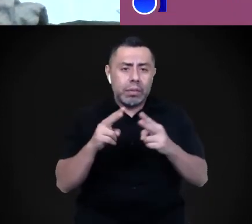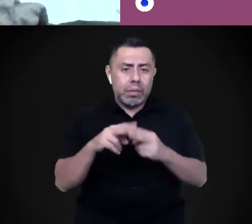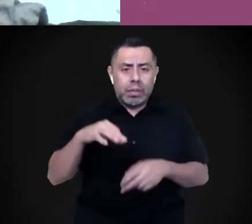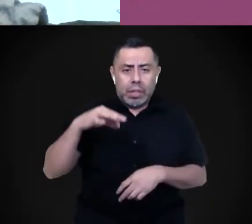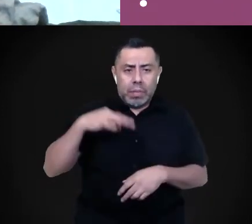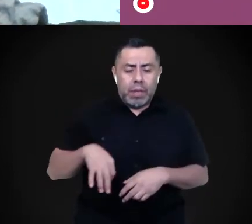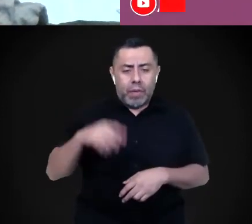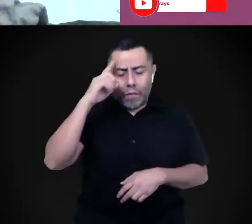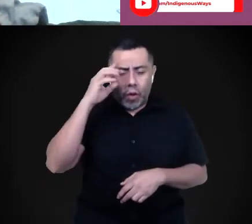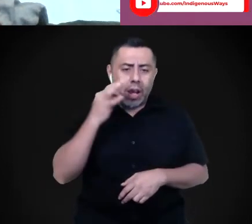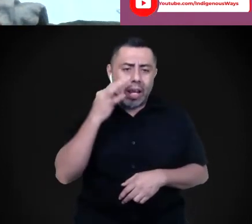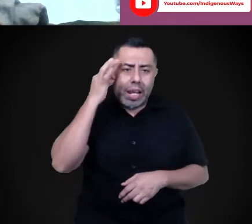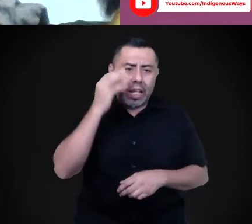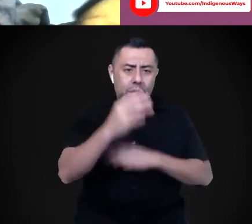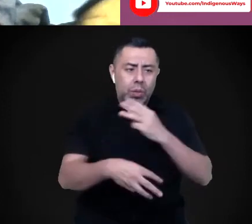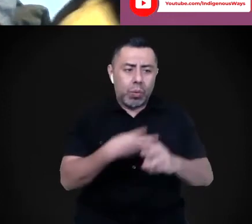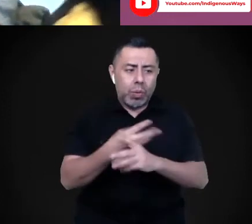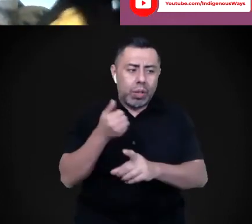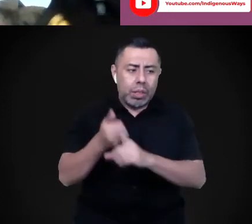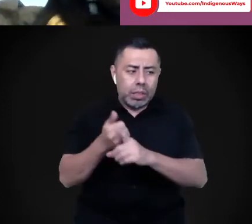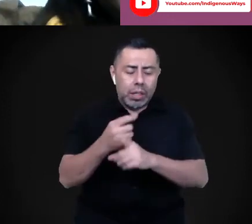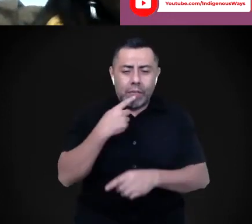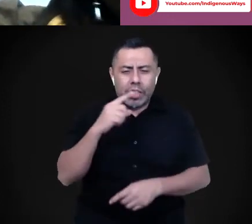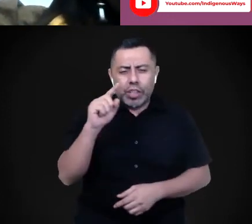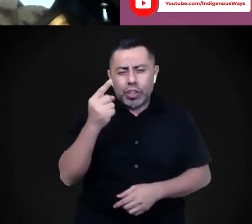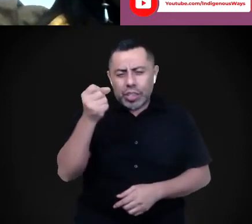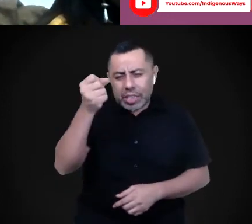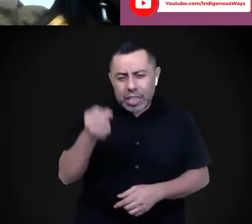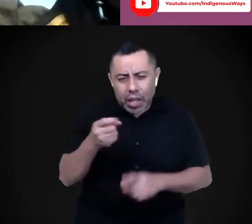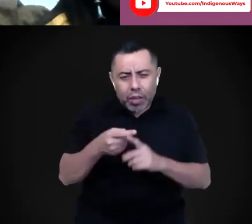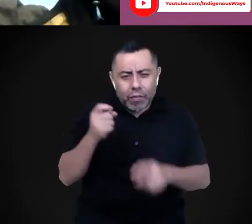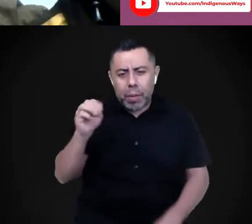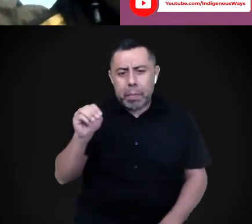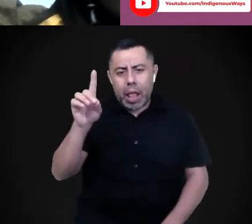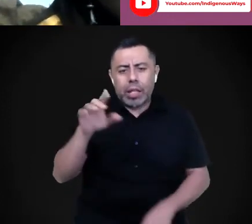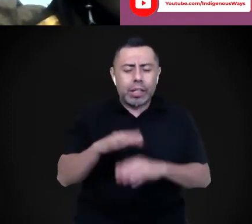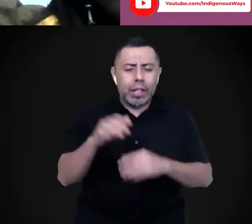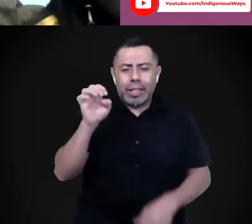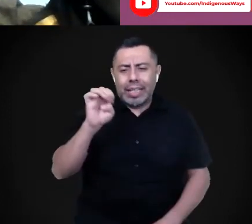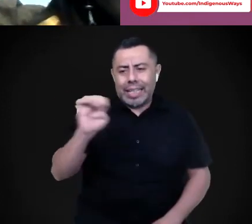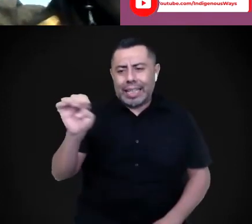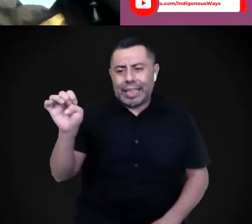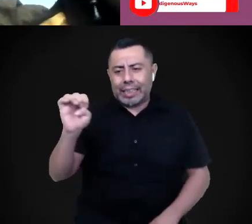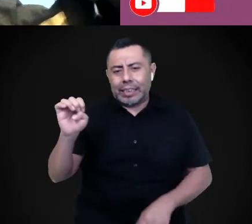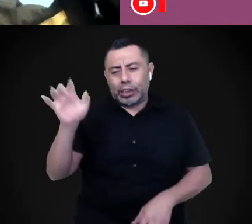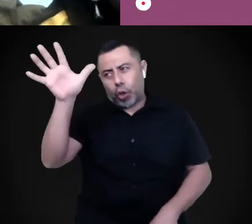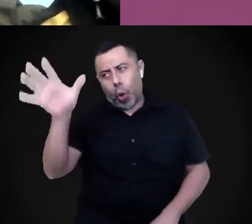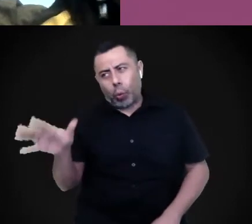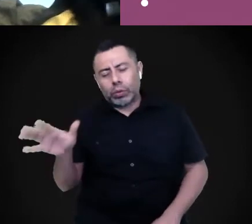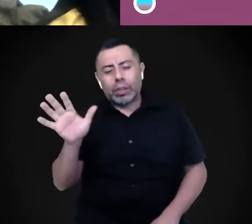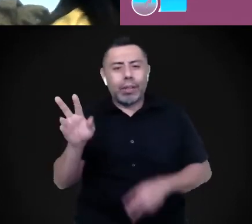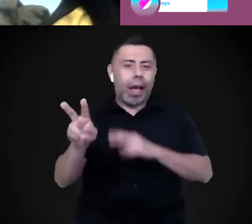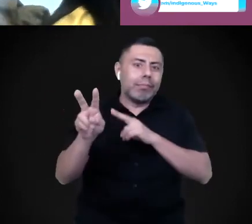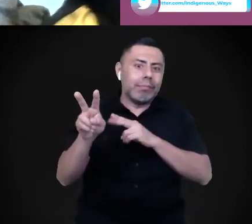it's south of Maryland on the East Coast. So looking forward to hearing her wisdoms. Also, we